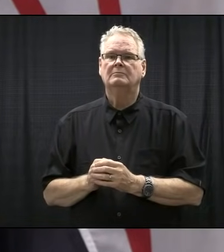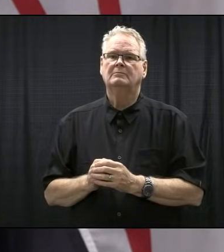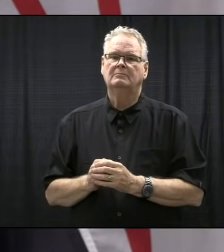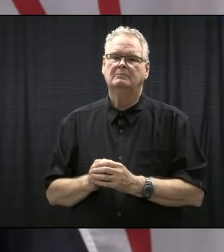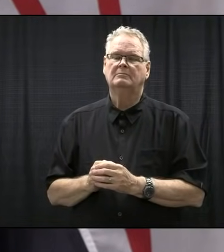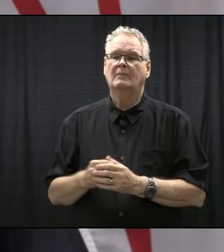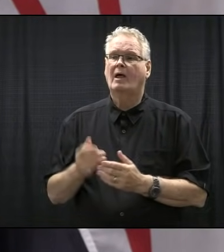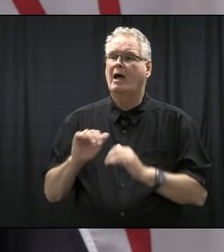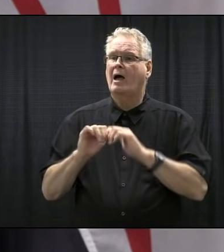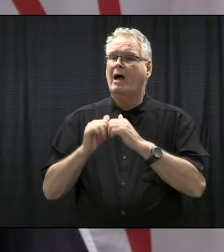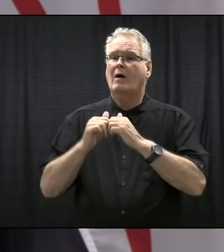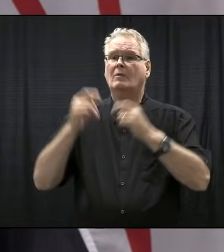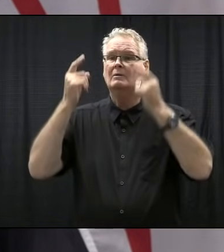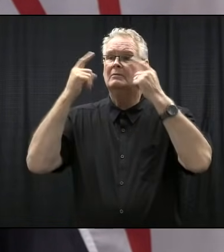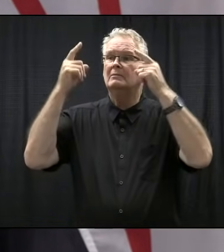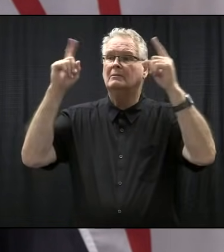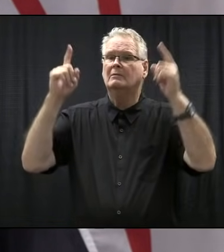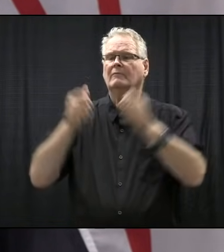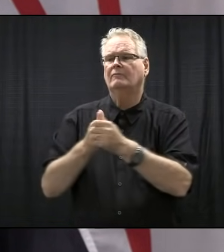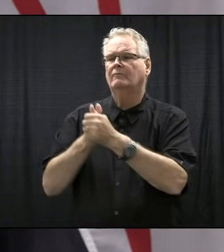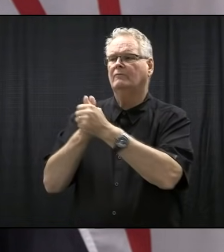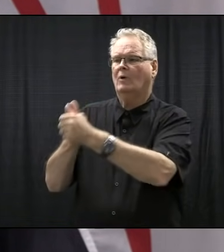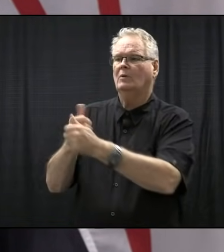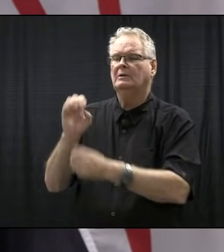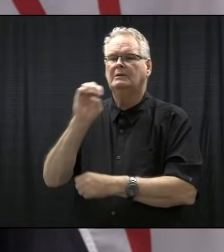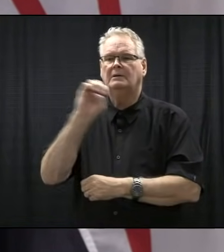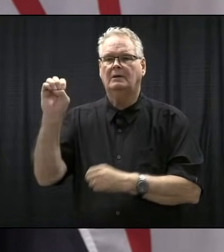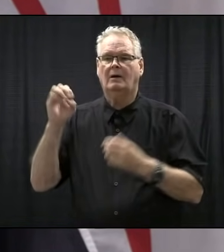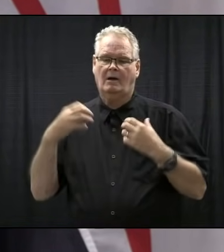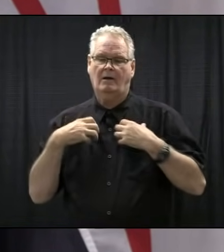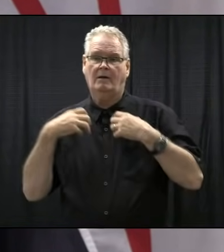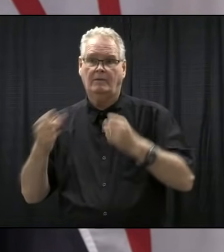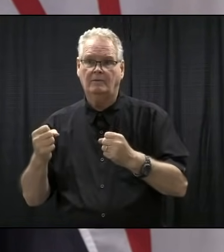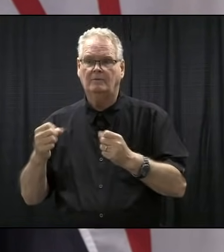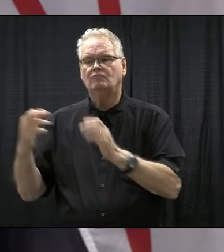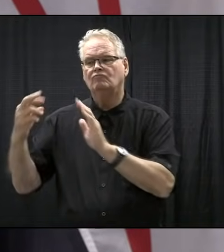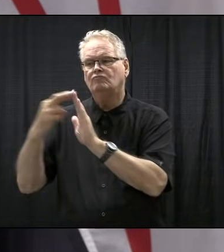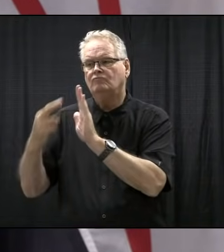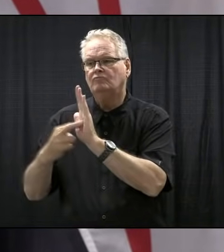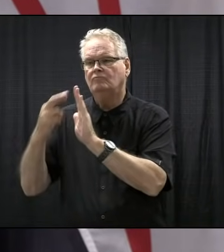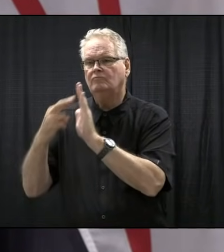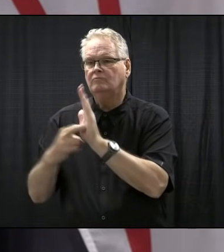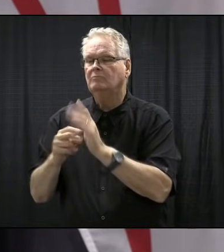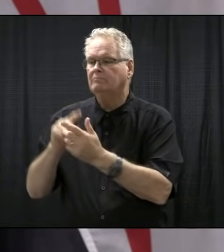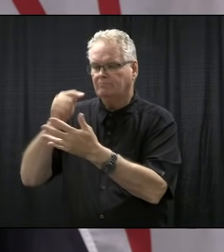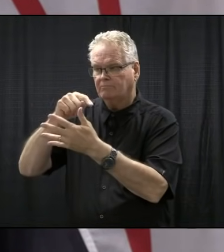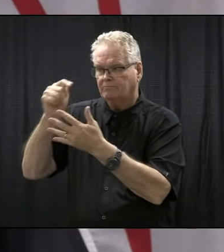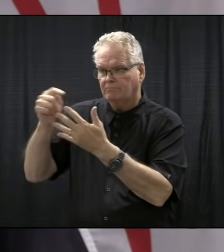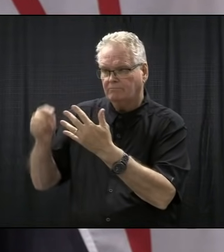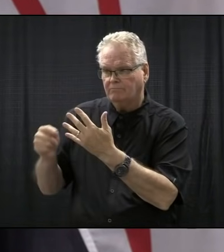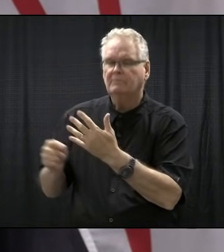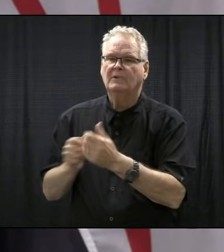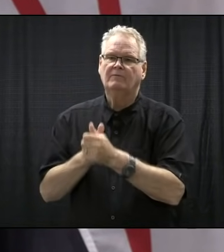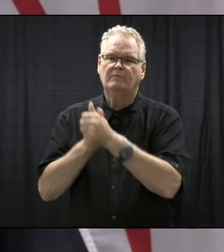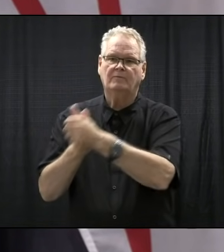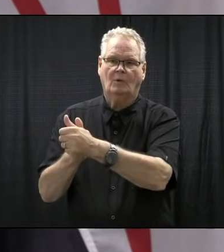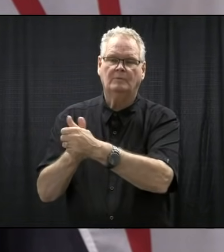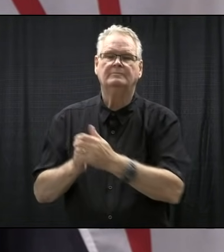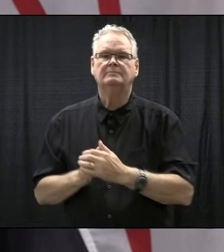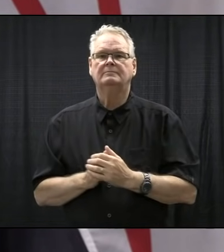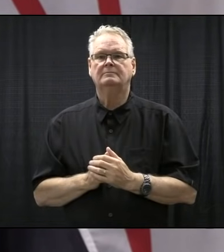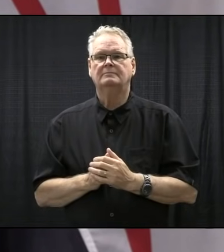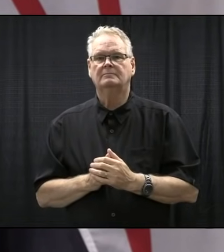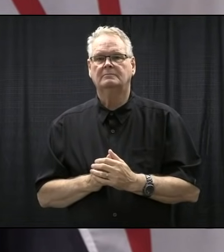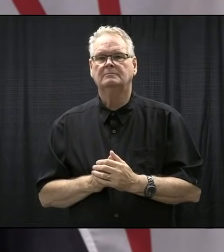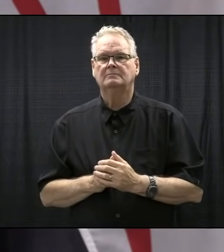administered significantly reduces our risk of a fall surge. 85% of the eligible population has had a